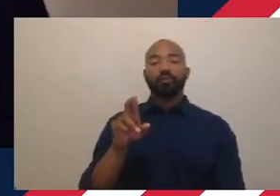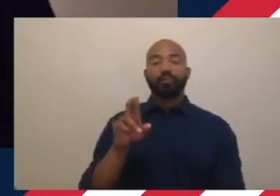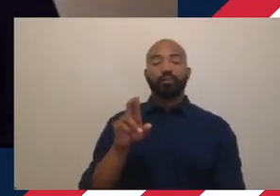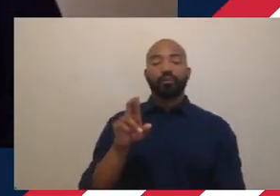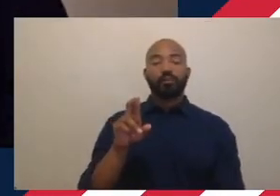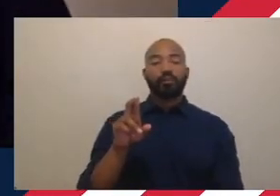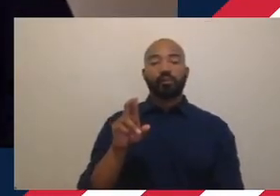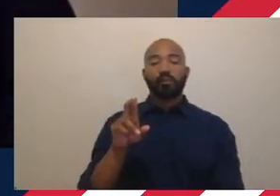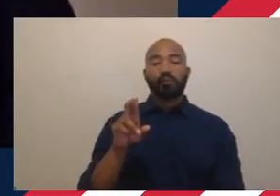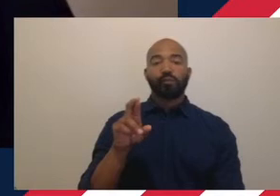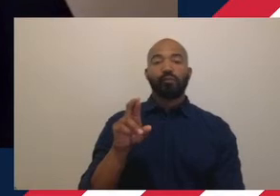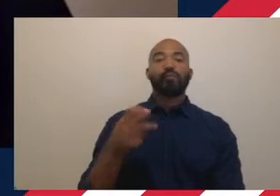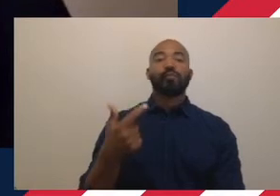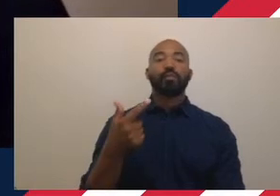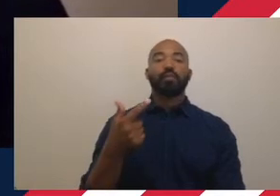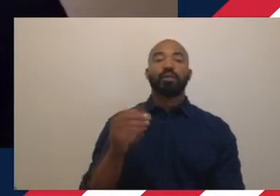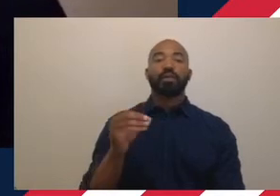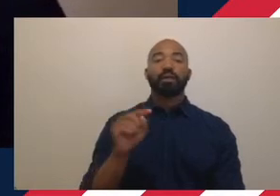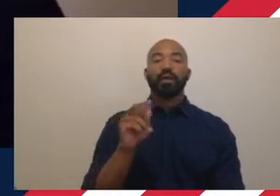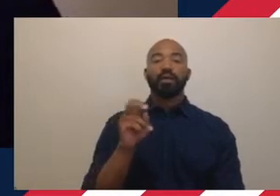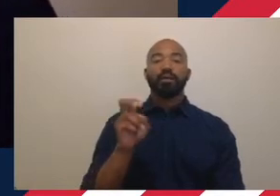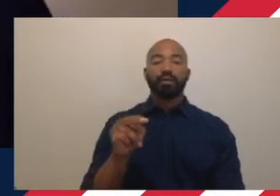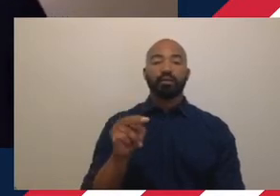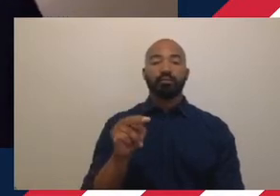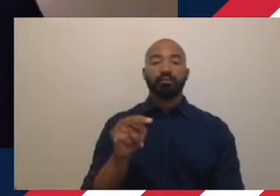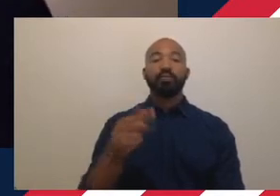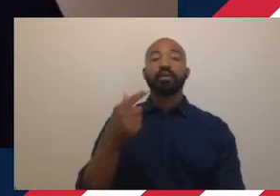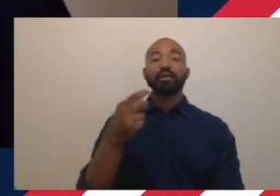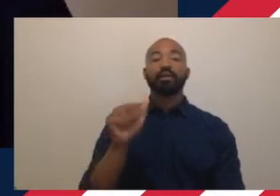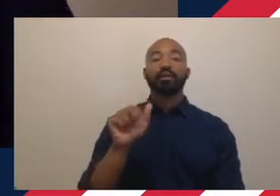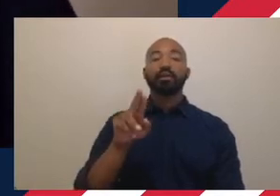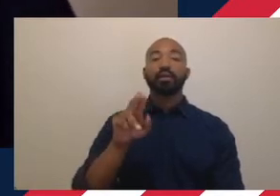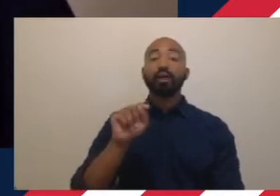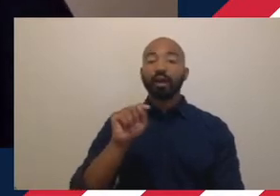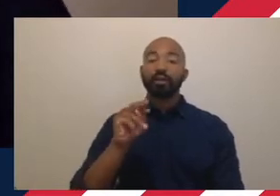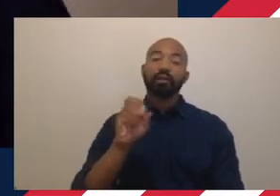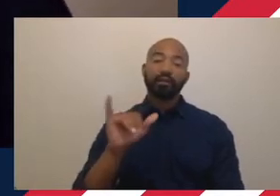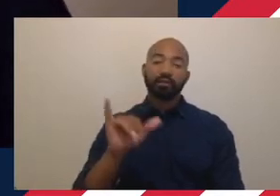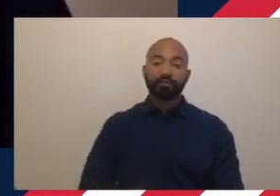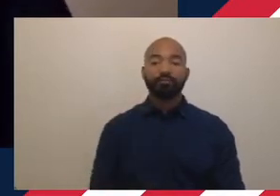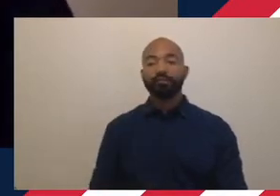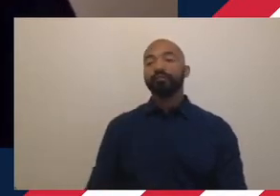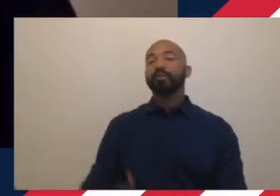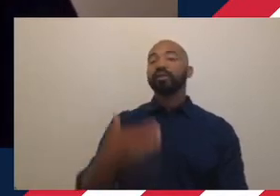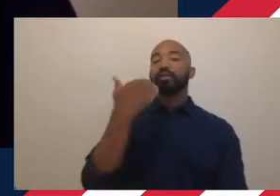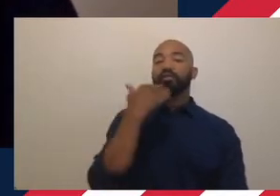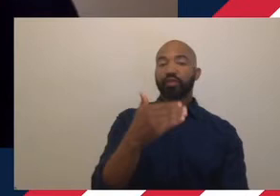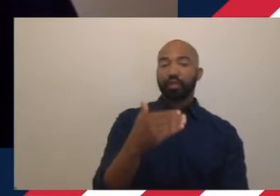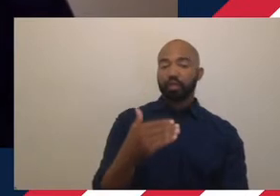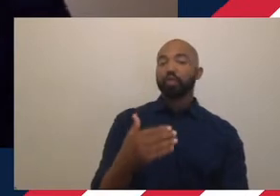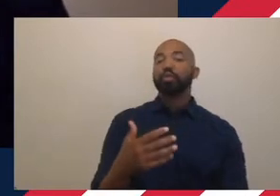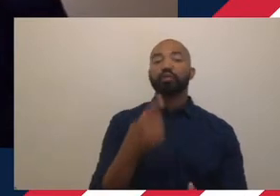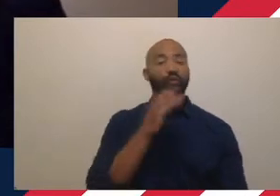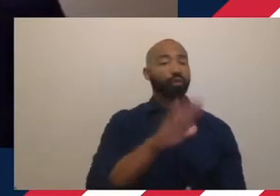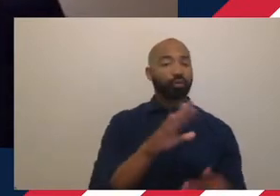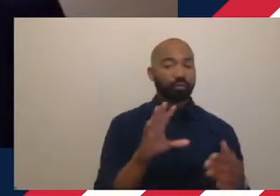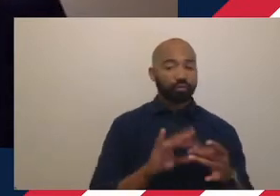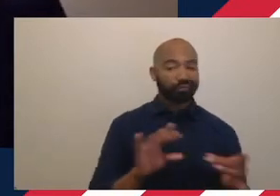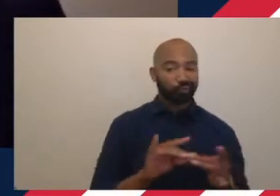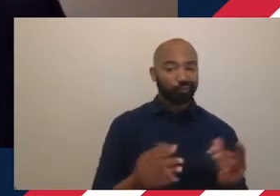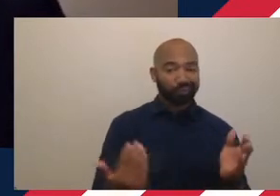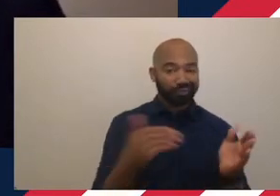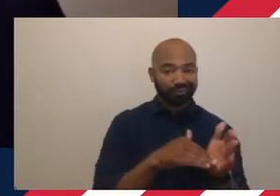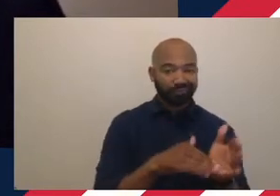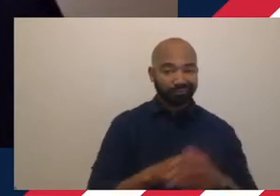Great. Thank you, Mayor, and thank you, Mr. Nez, for your testimony.